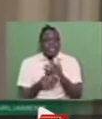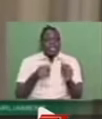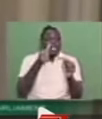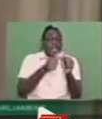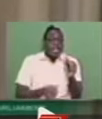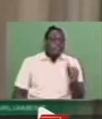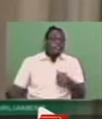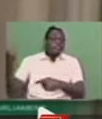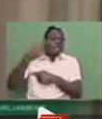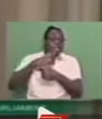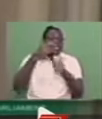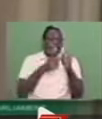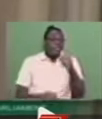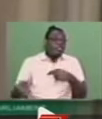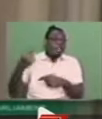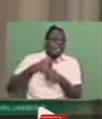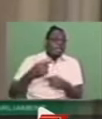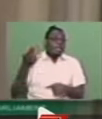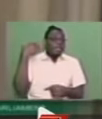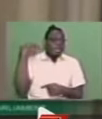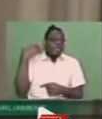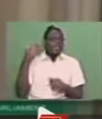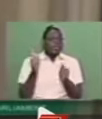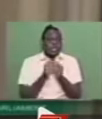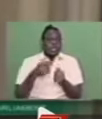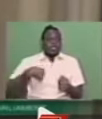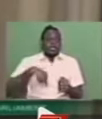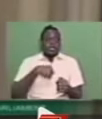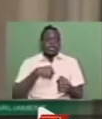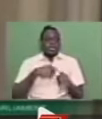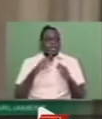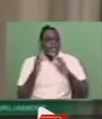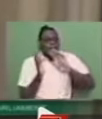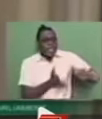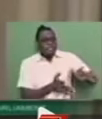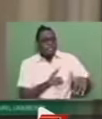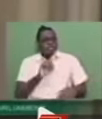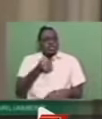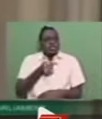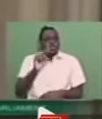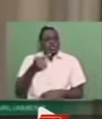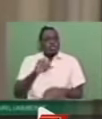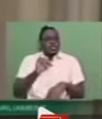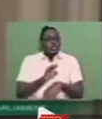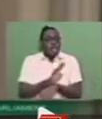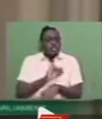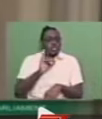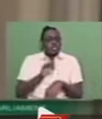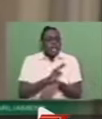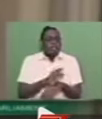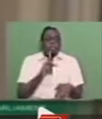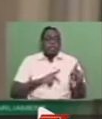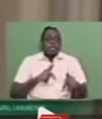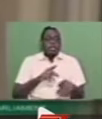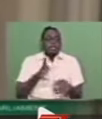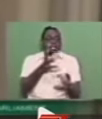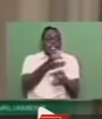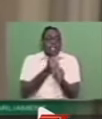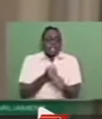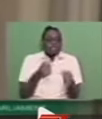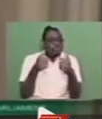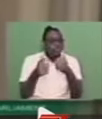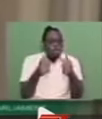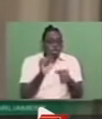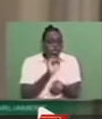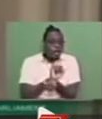2014. We left behind thousands of jobs, with persons benefiting directly and indirectly because of the operations